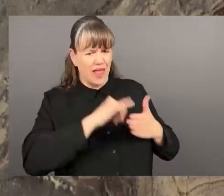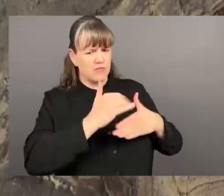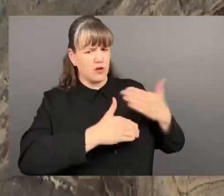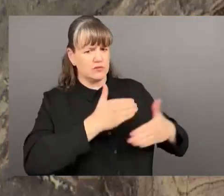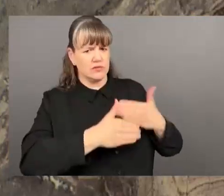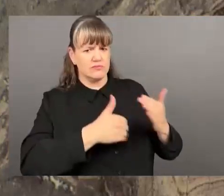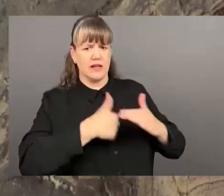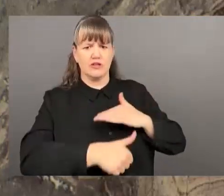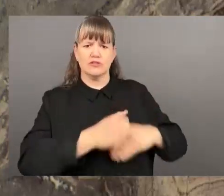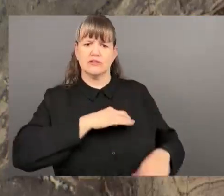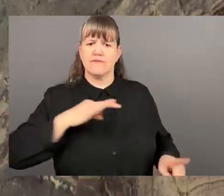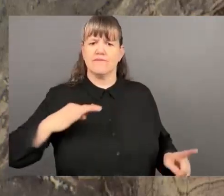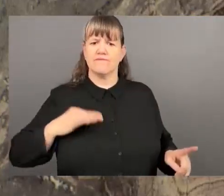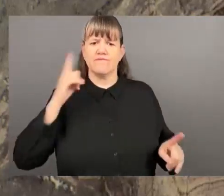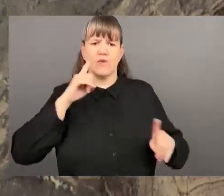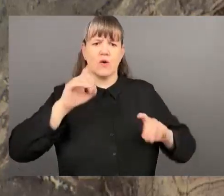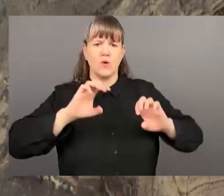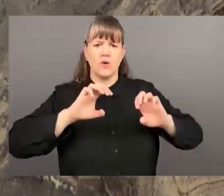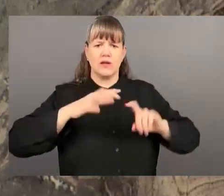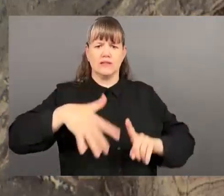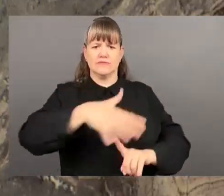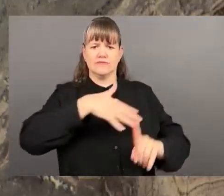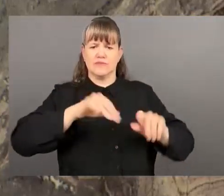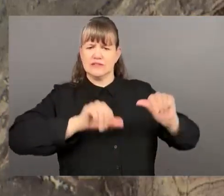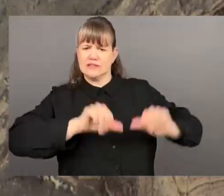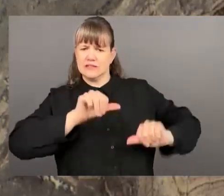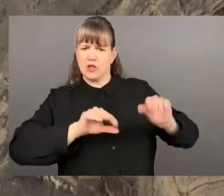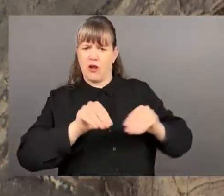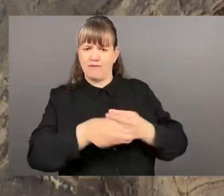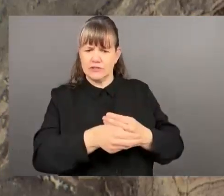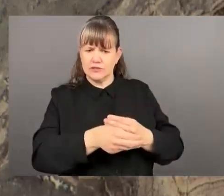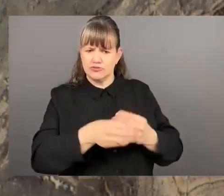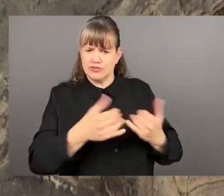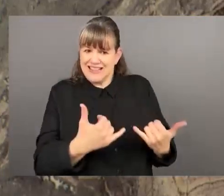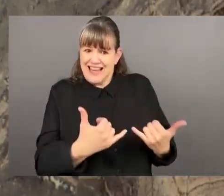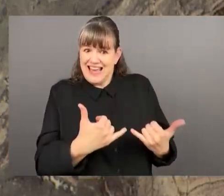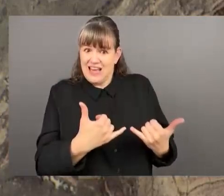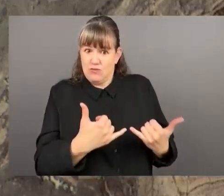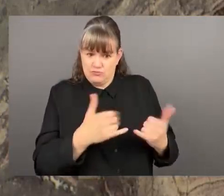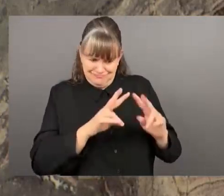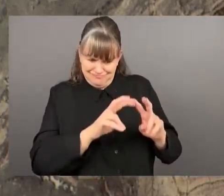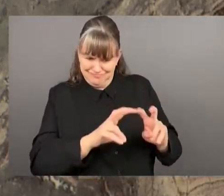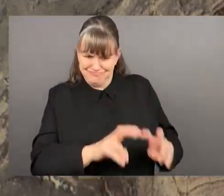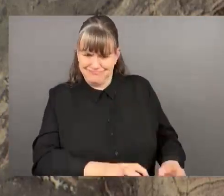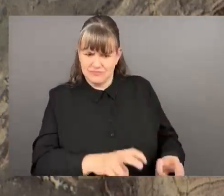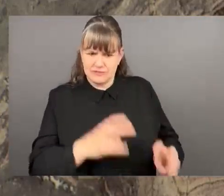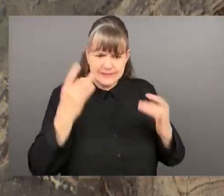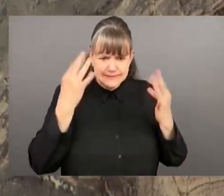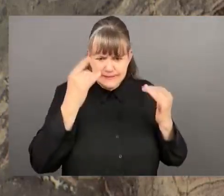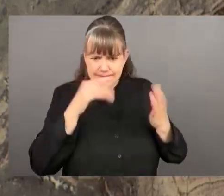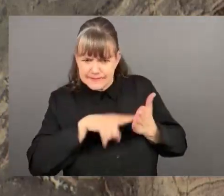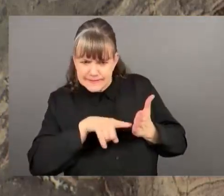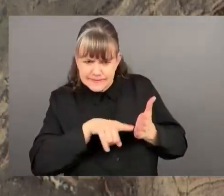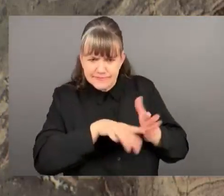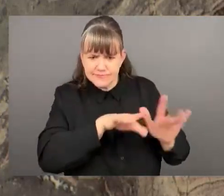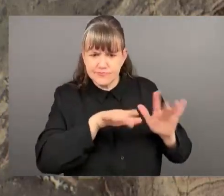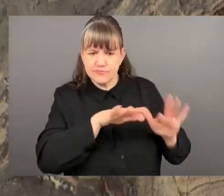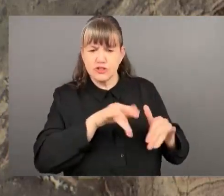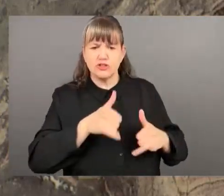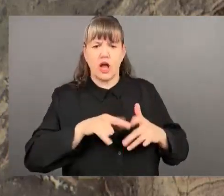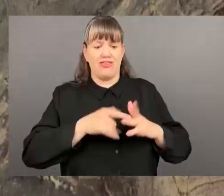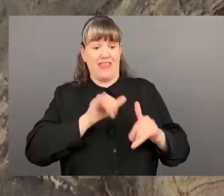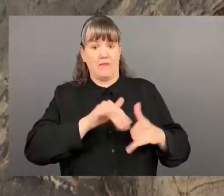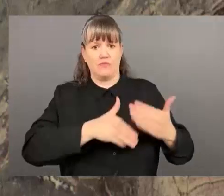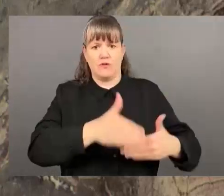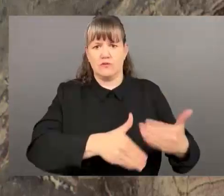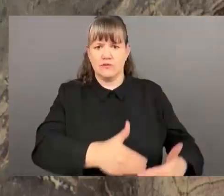decision, a technical decision, around the substantial start of the process. So he knows that. I would say this, Honourable Speaker,